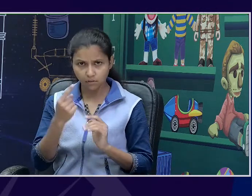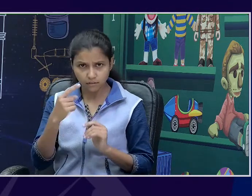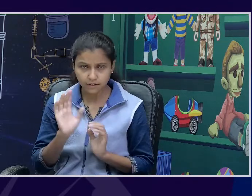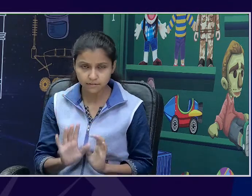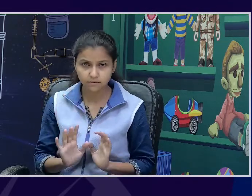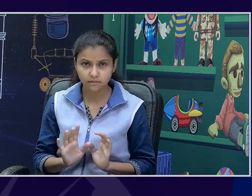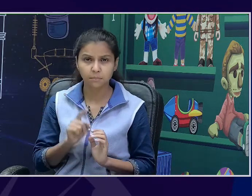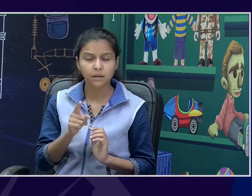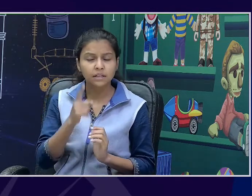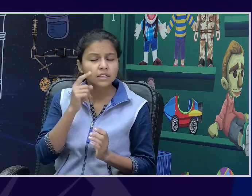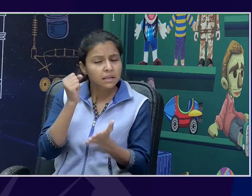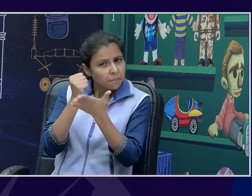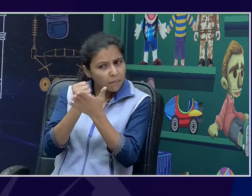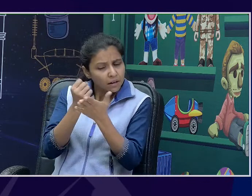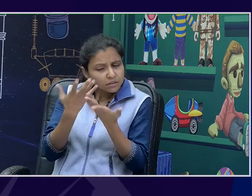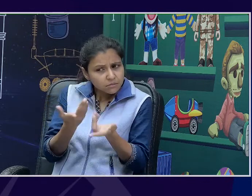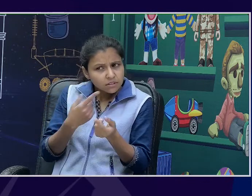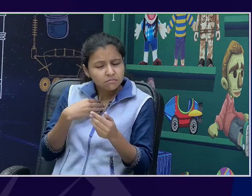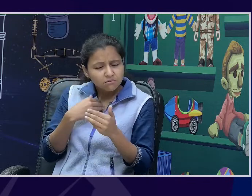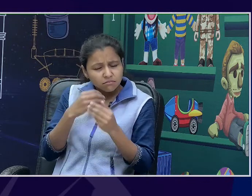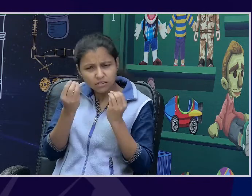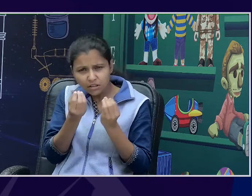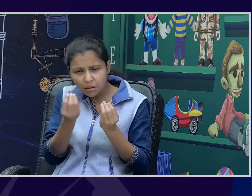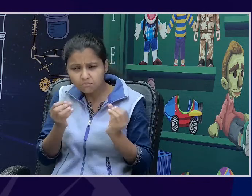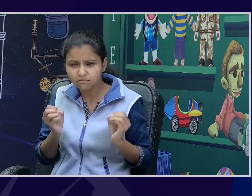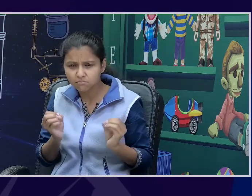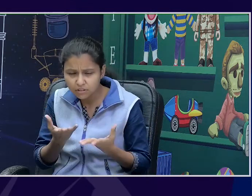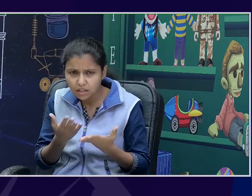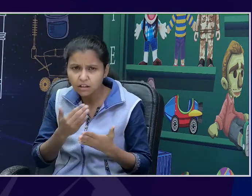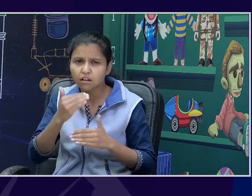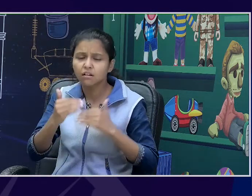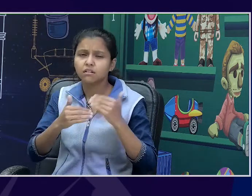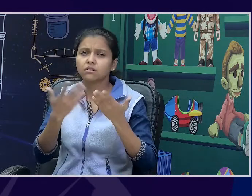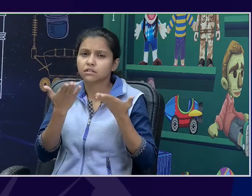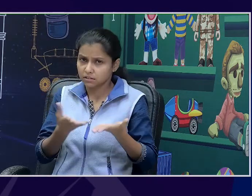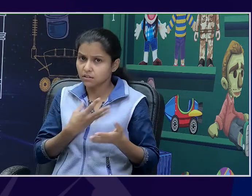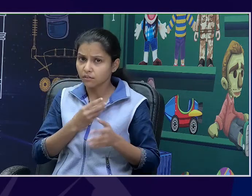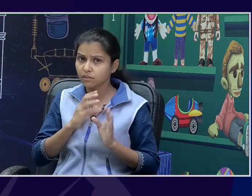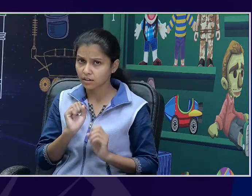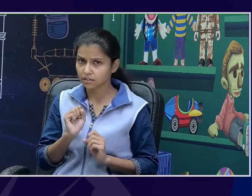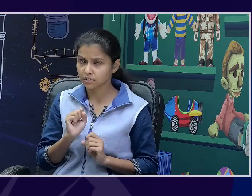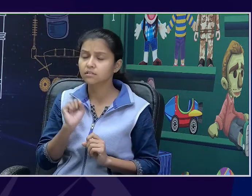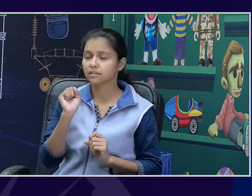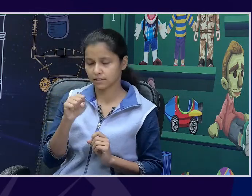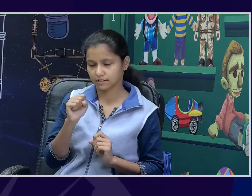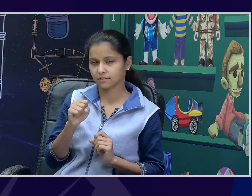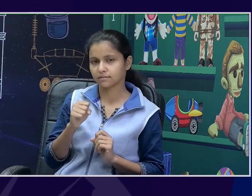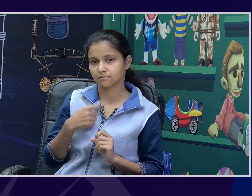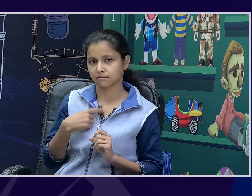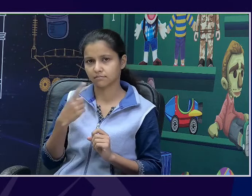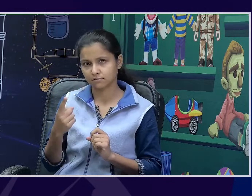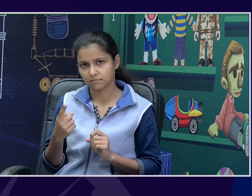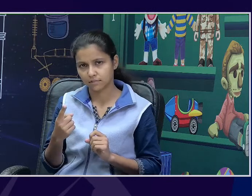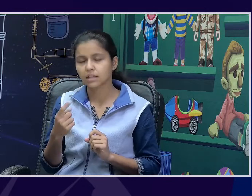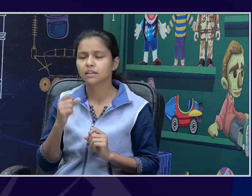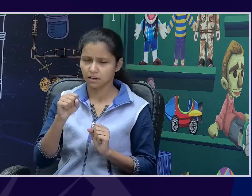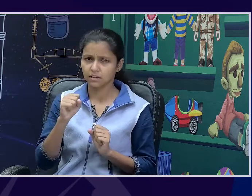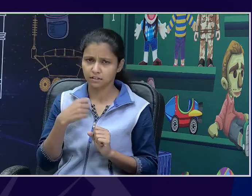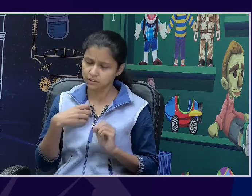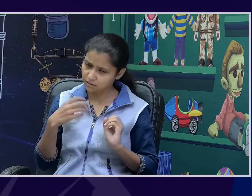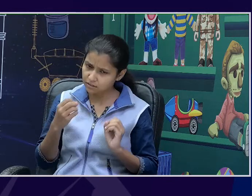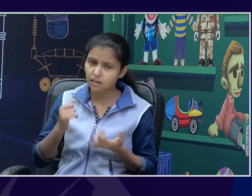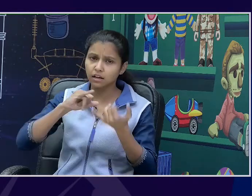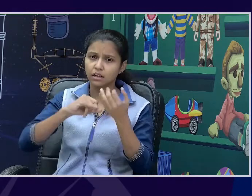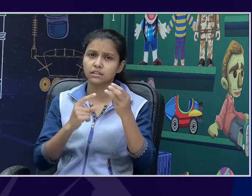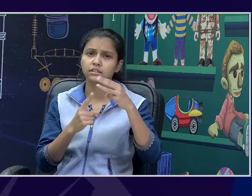So he must be having some strategies to overcome this fear. Yes. What strategies he follows, sir? Yes, the